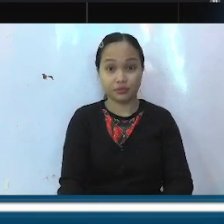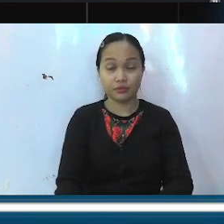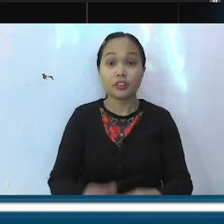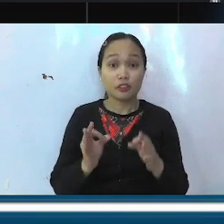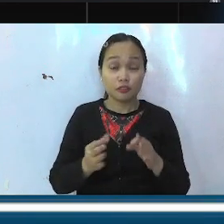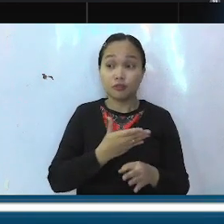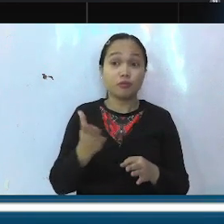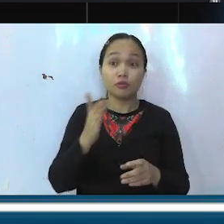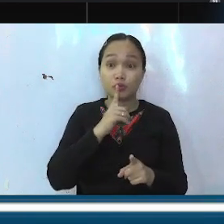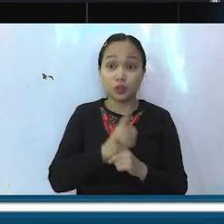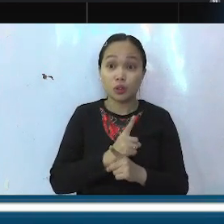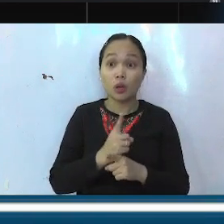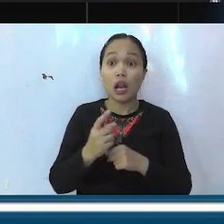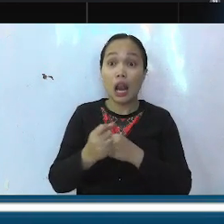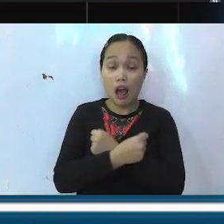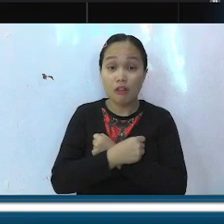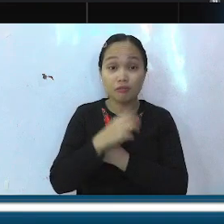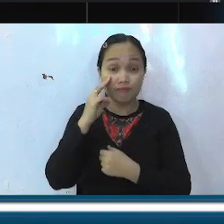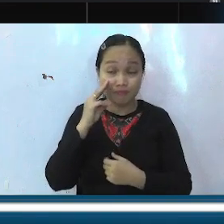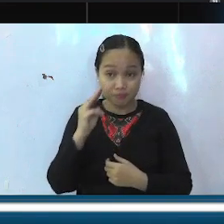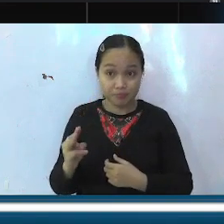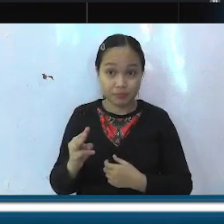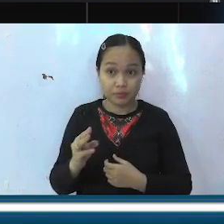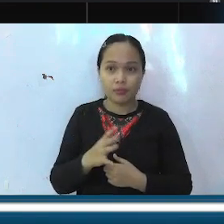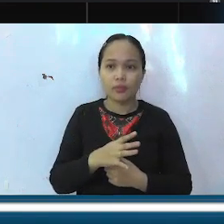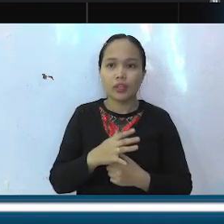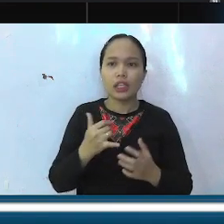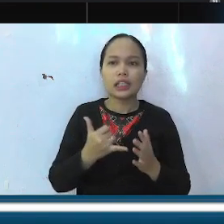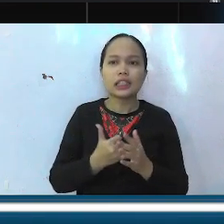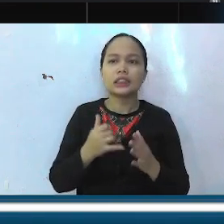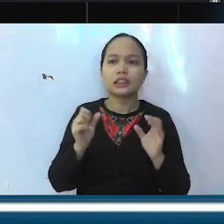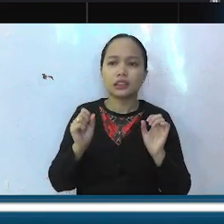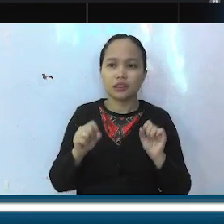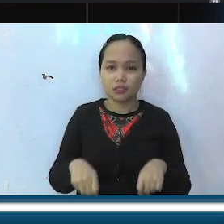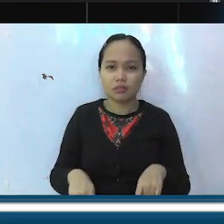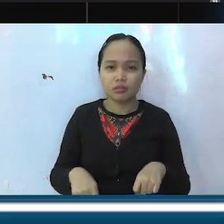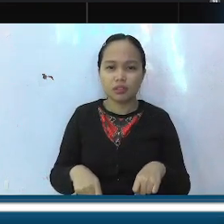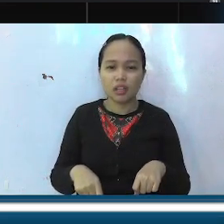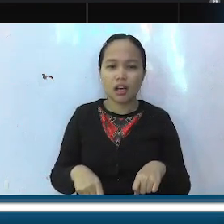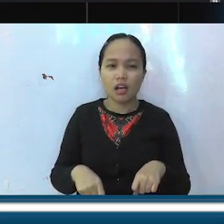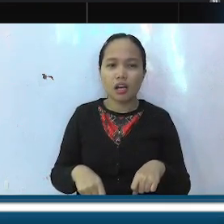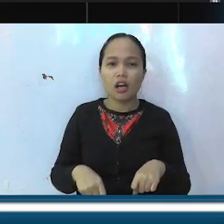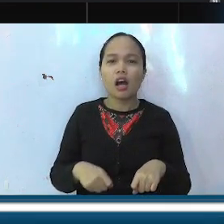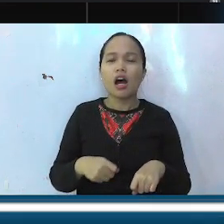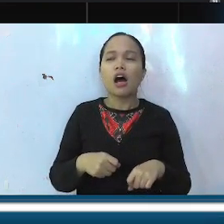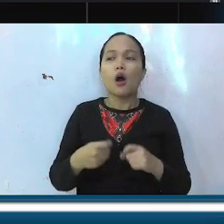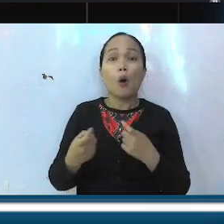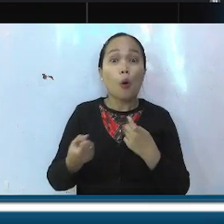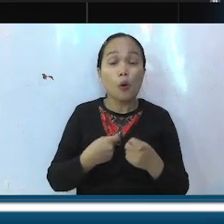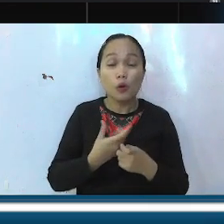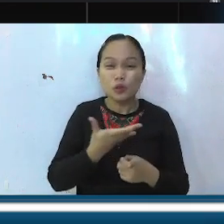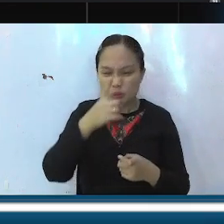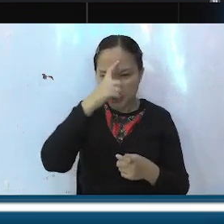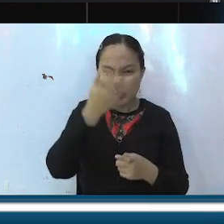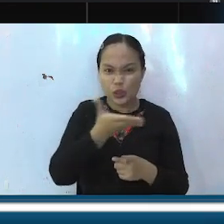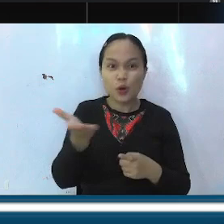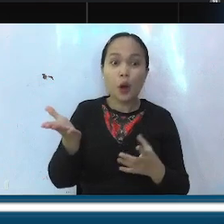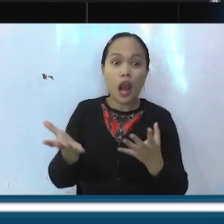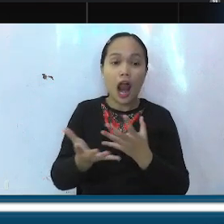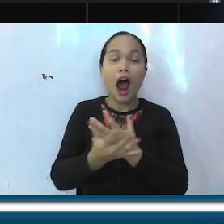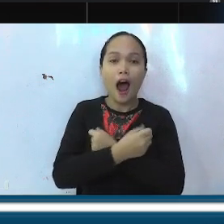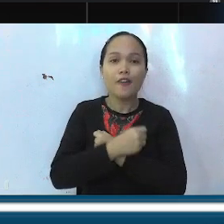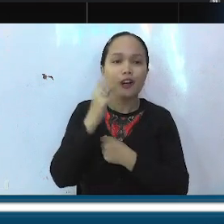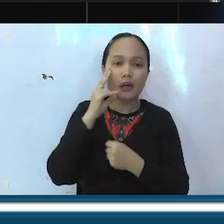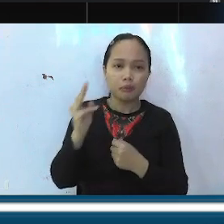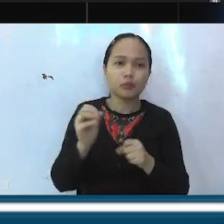in love with Him and it consumes you because you love Him so much, you'll never